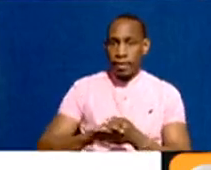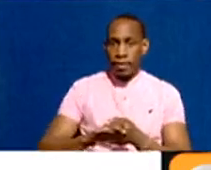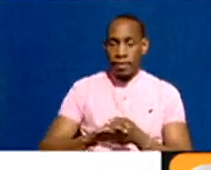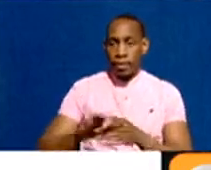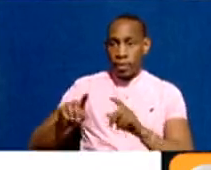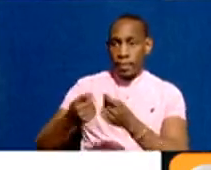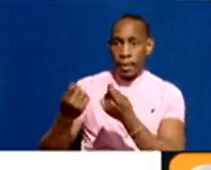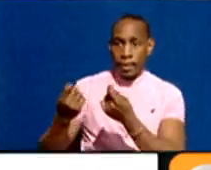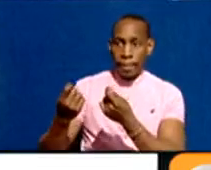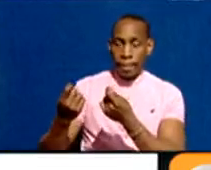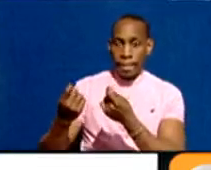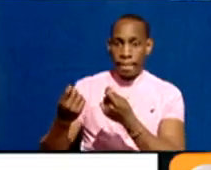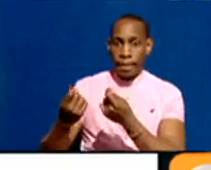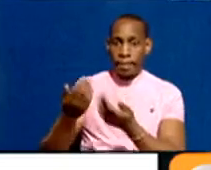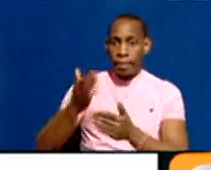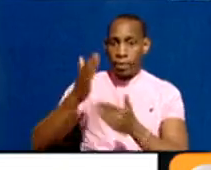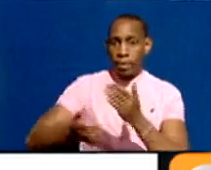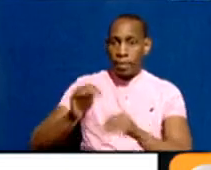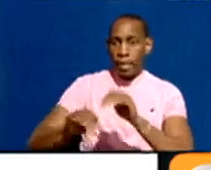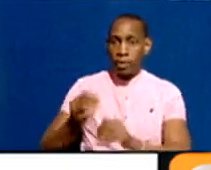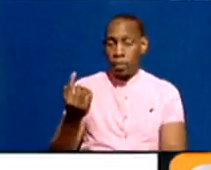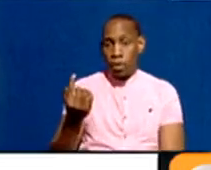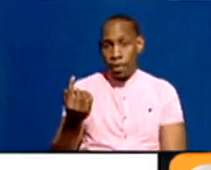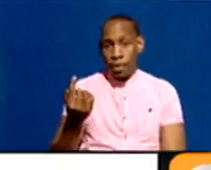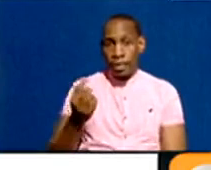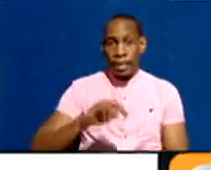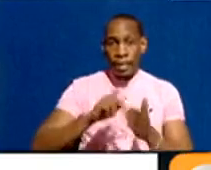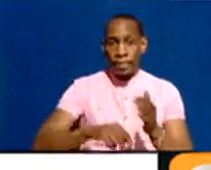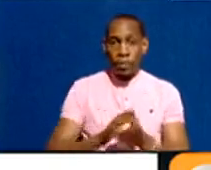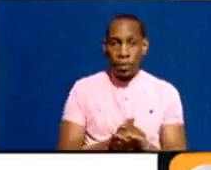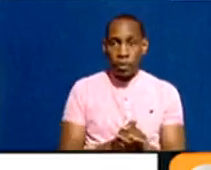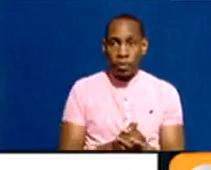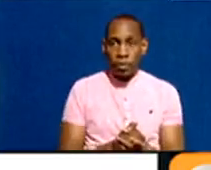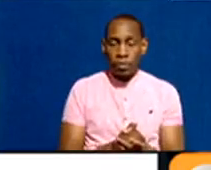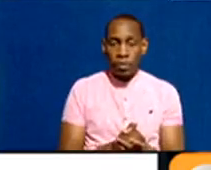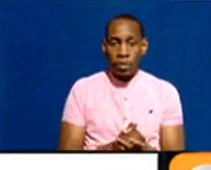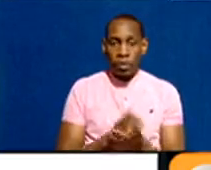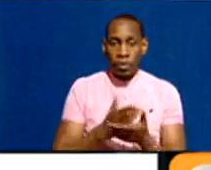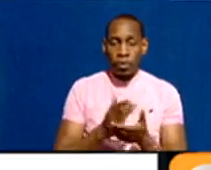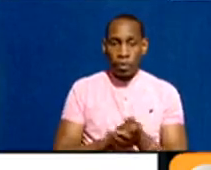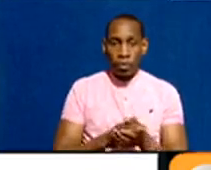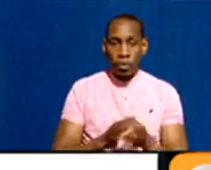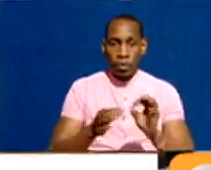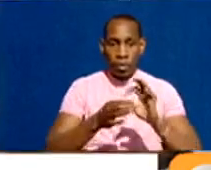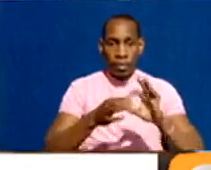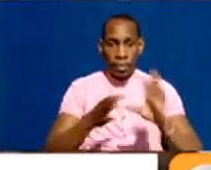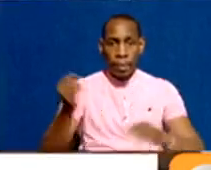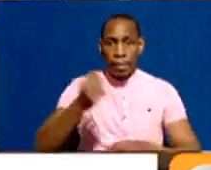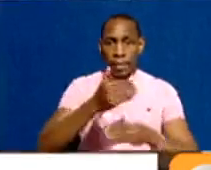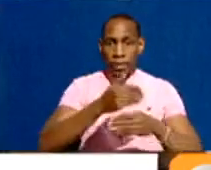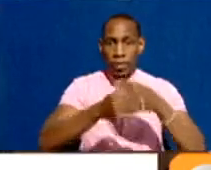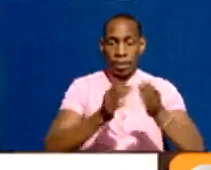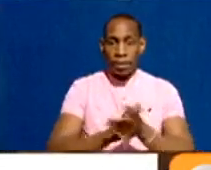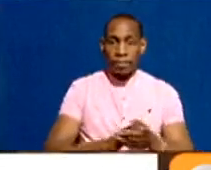when you stop one election, that means you demobilize part of the political infrastructure.